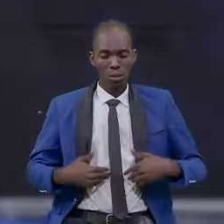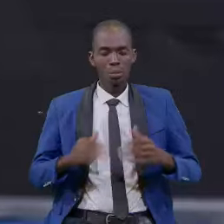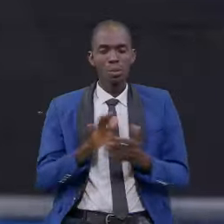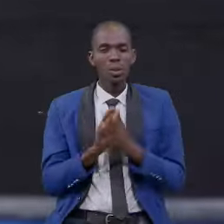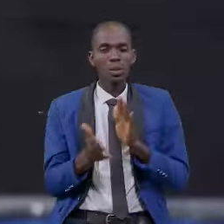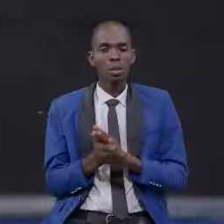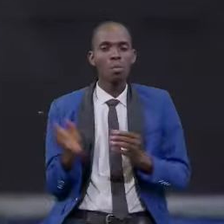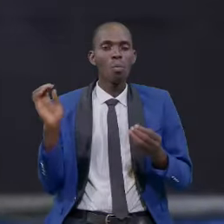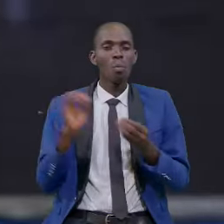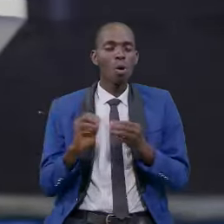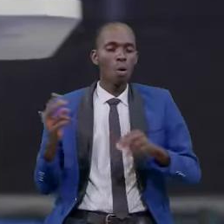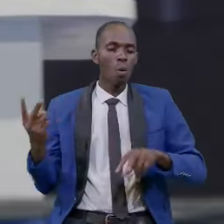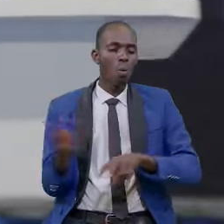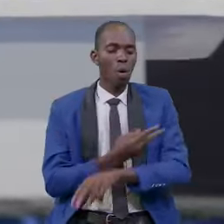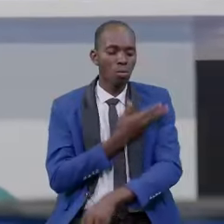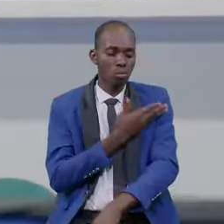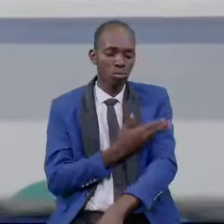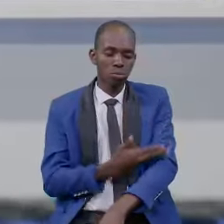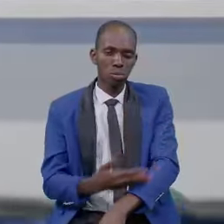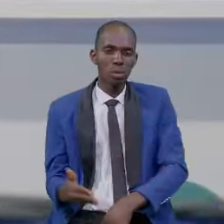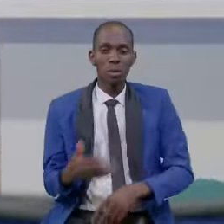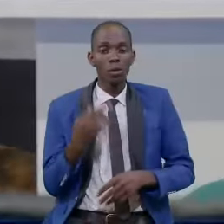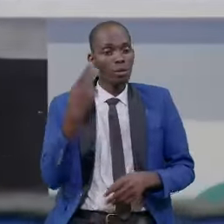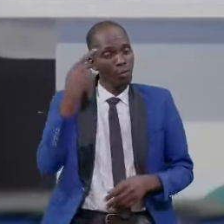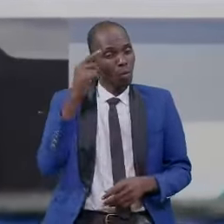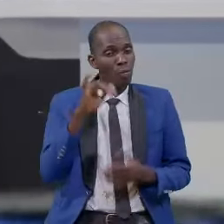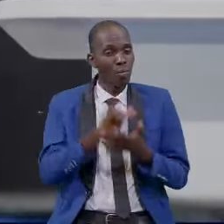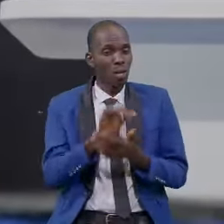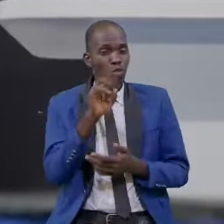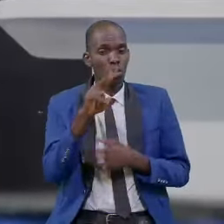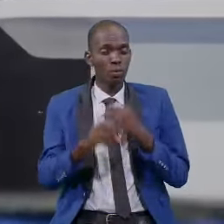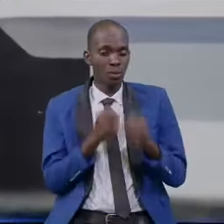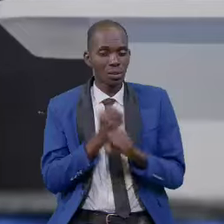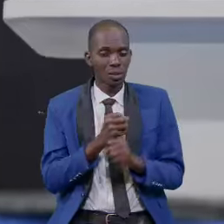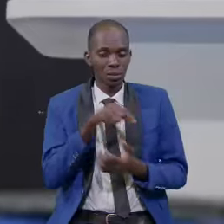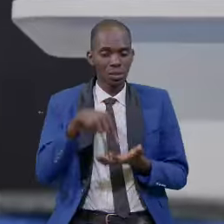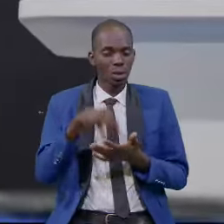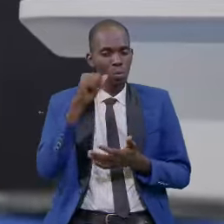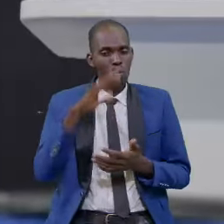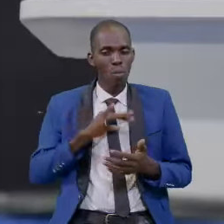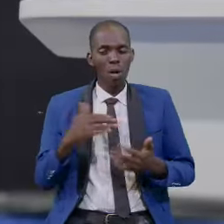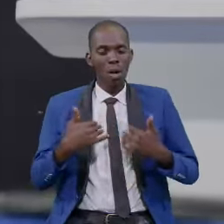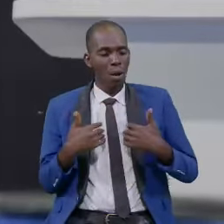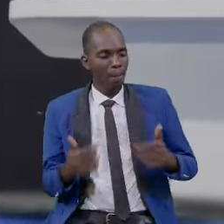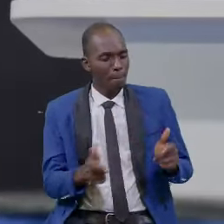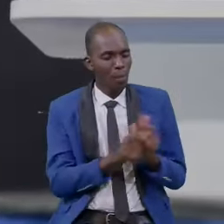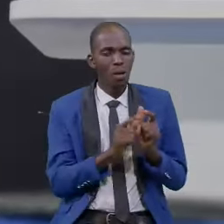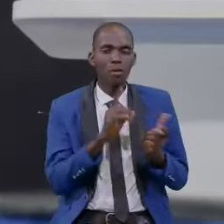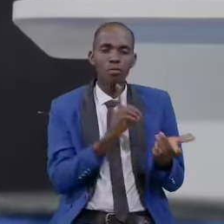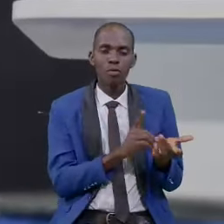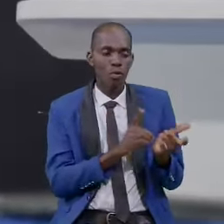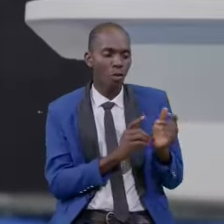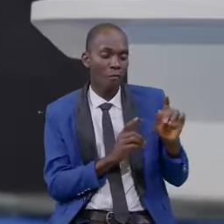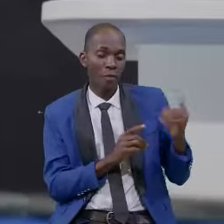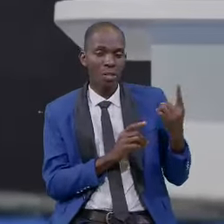to this physician, Dr. A. And then when that did not work, had gone